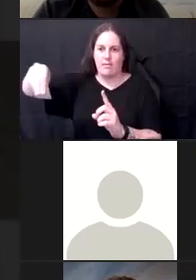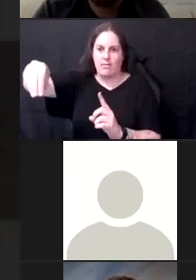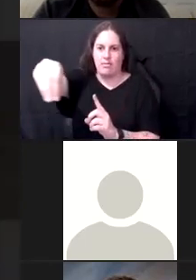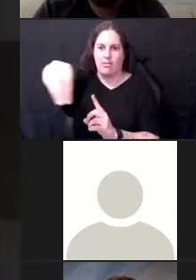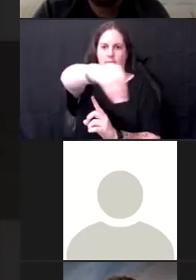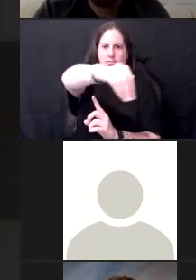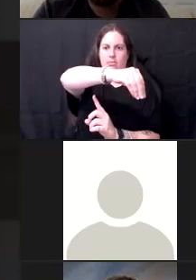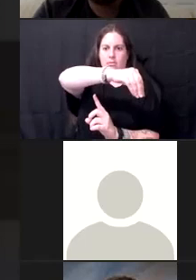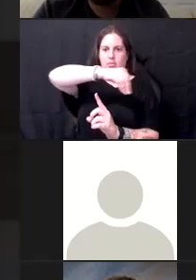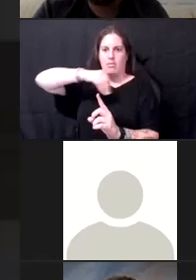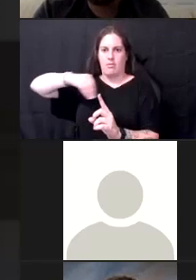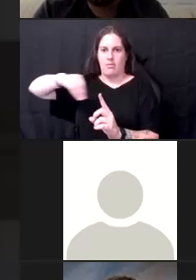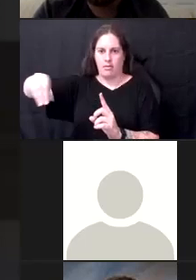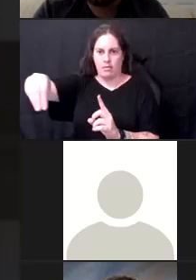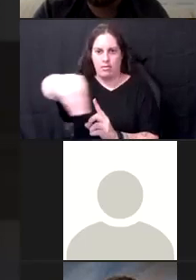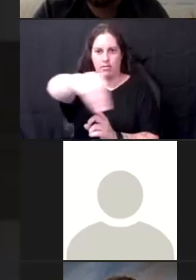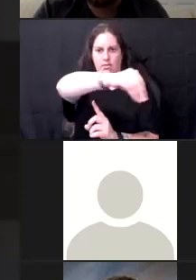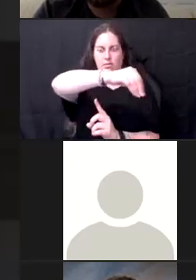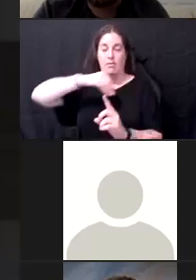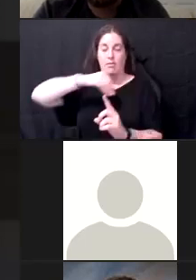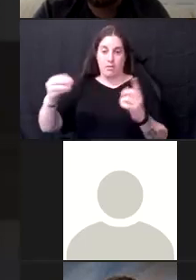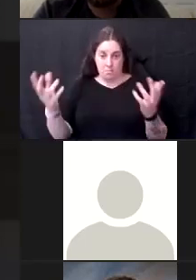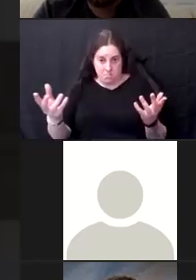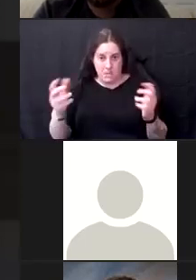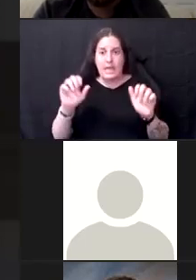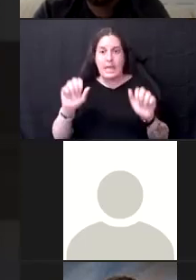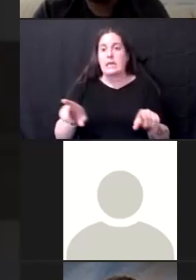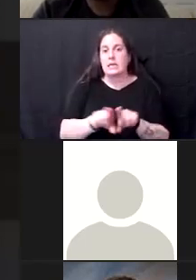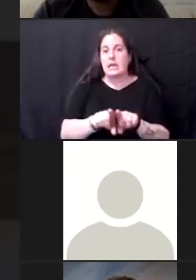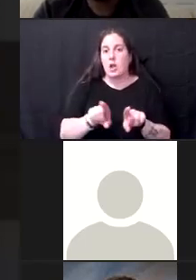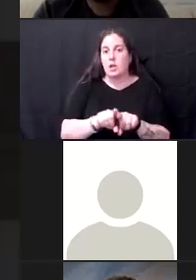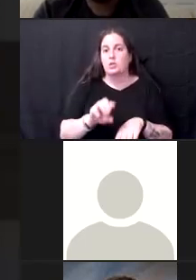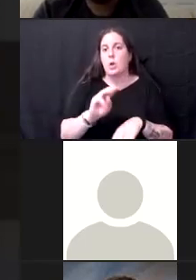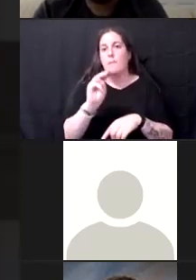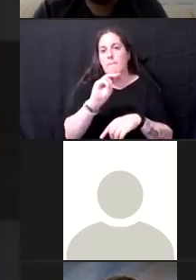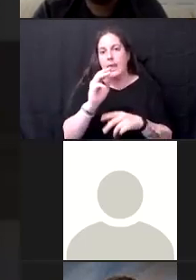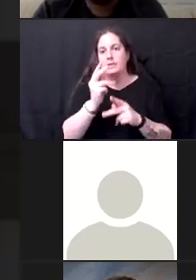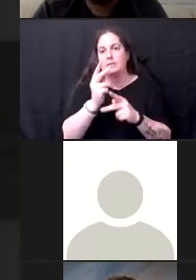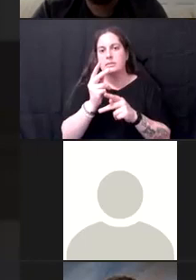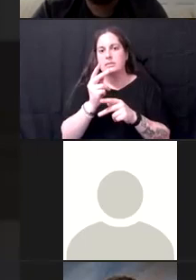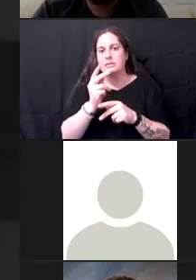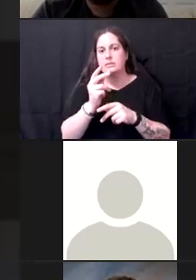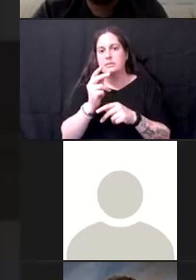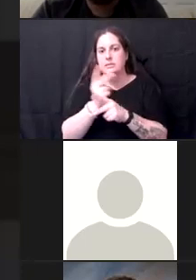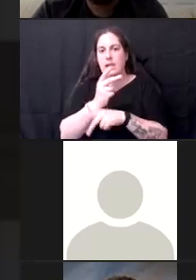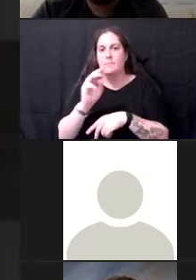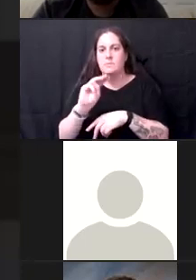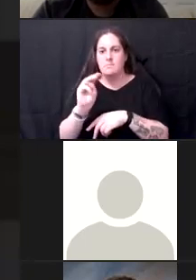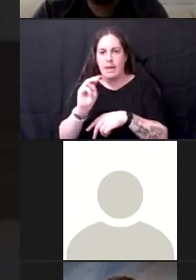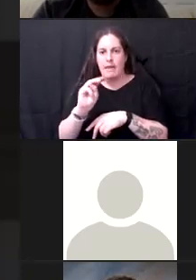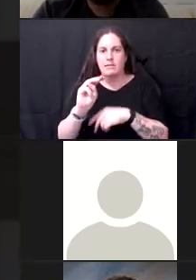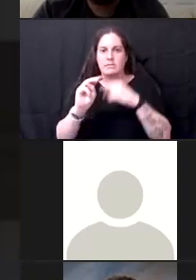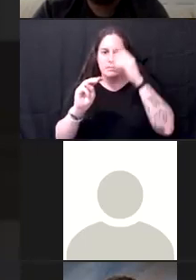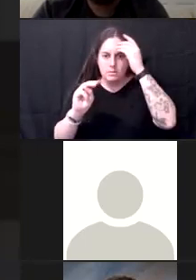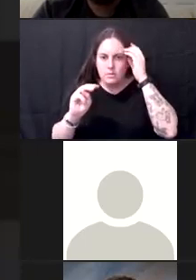build on our Newton's second law, force equals mass times acceleration, and simply substitute